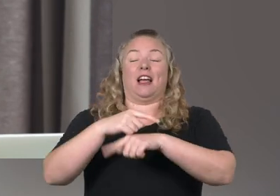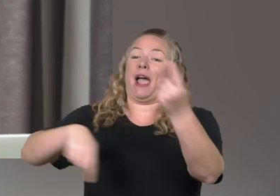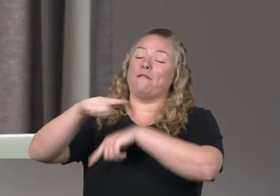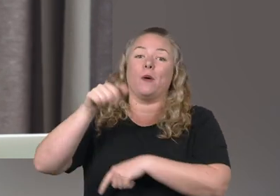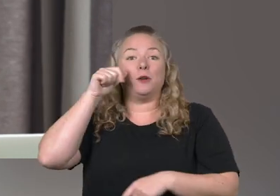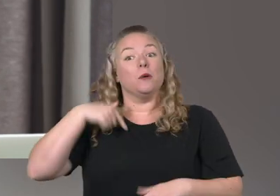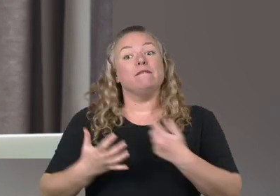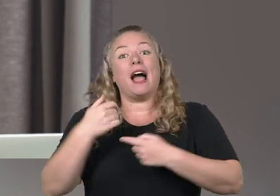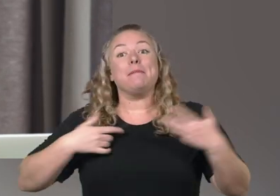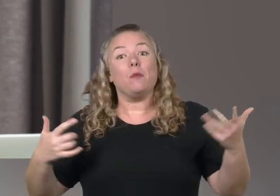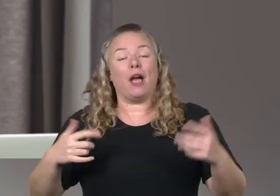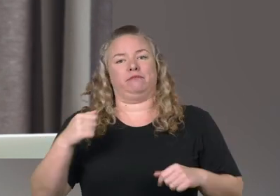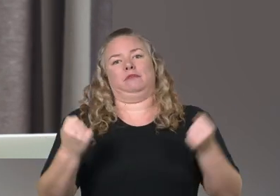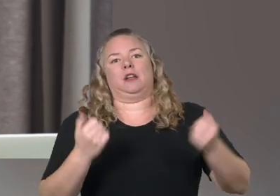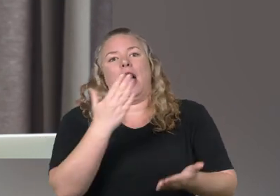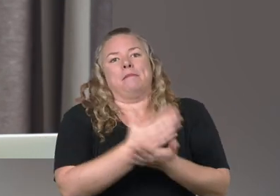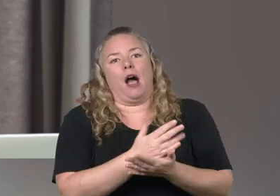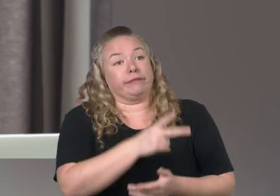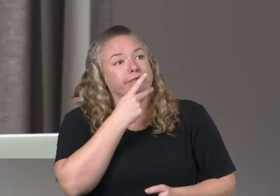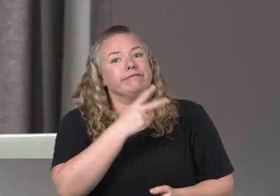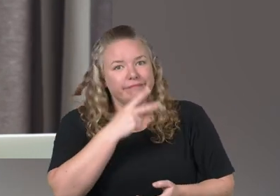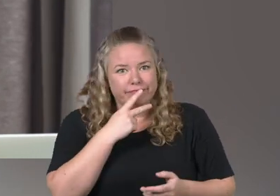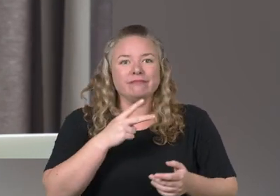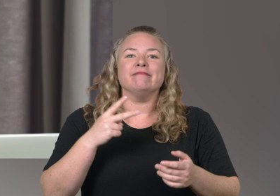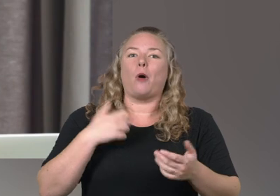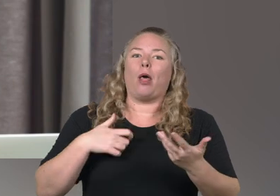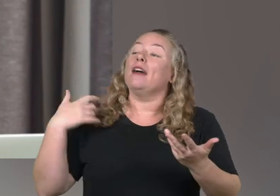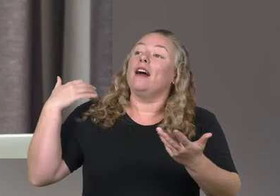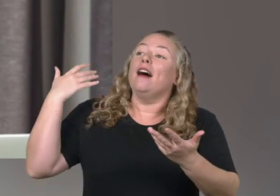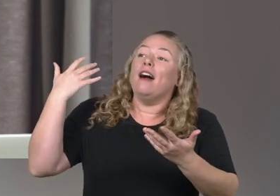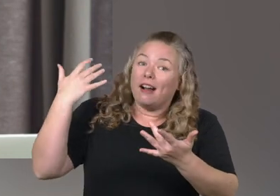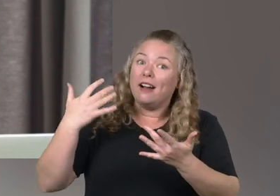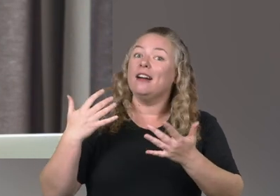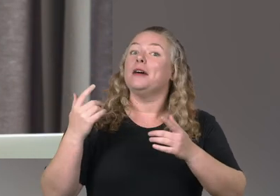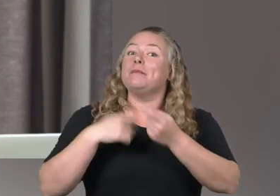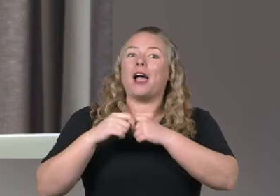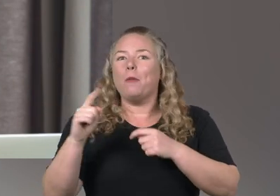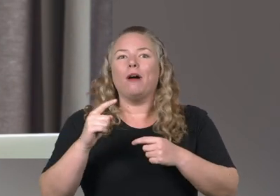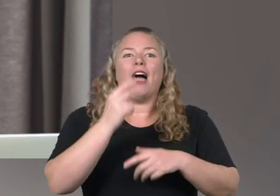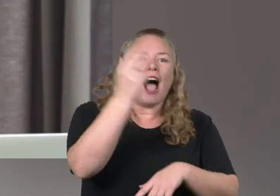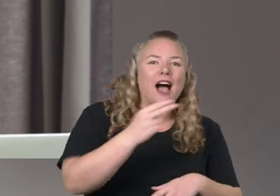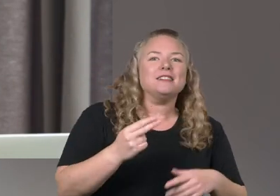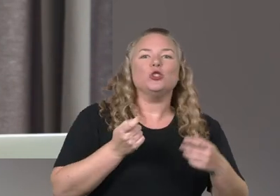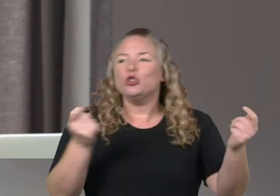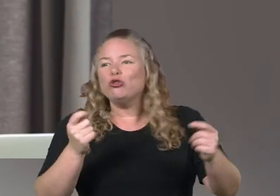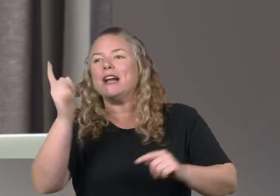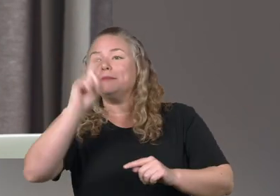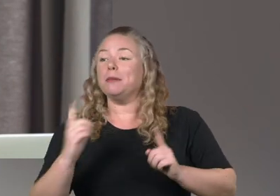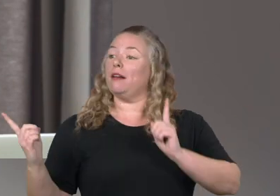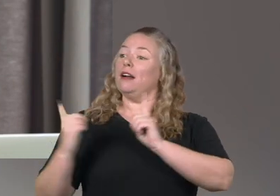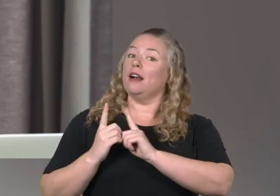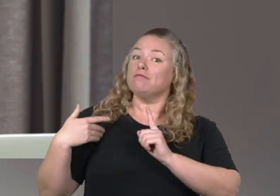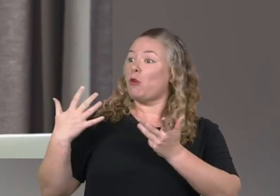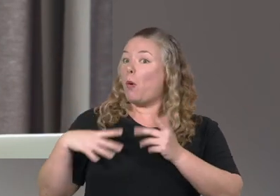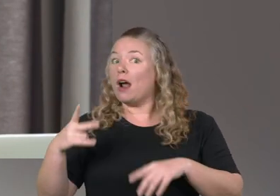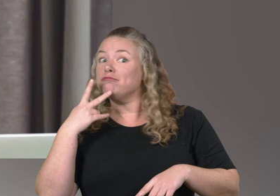park, and you know, it was always quite amusing that over the years, artists or curators or people would come in for meetings